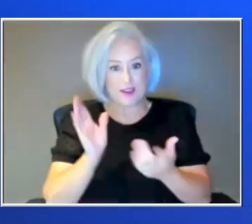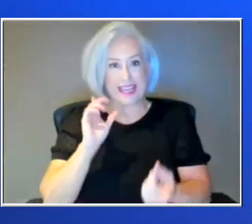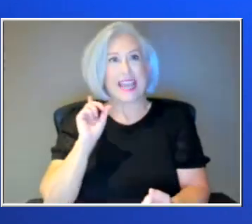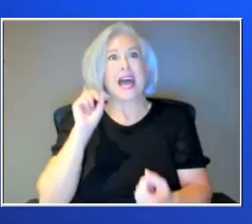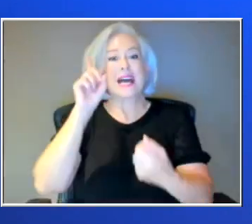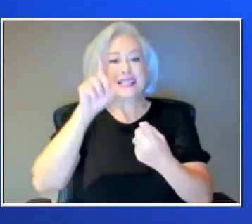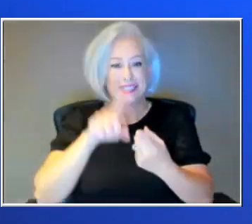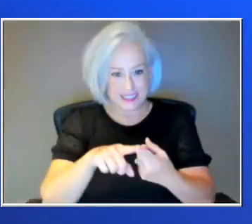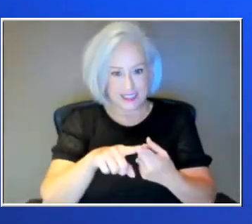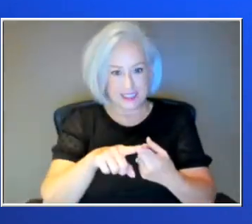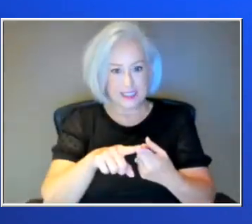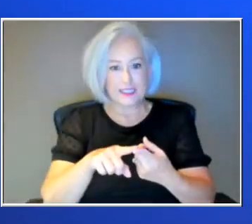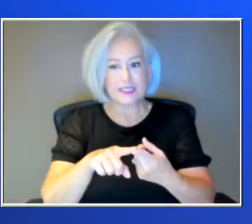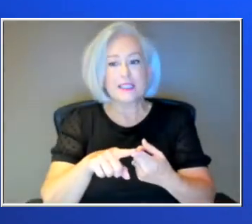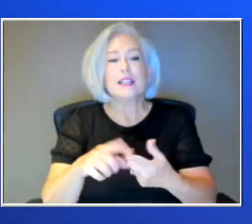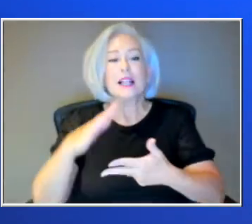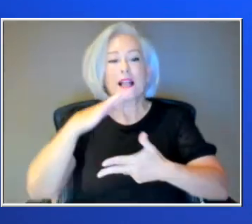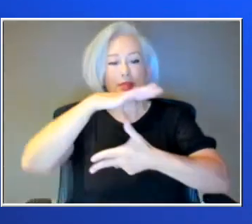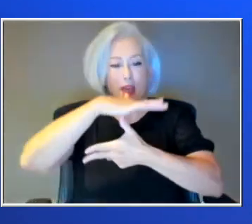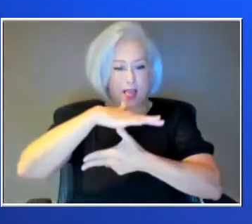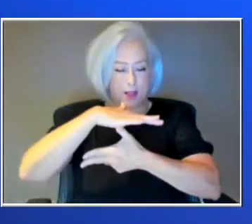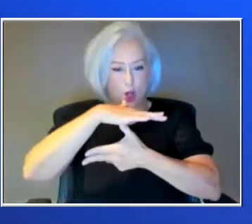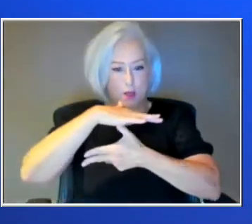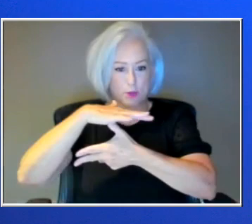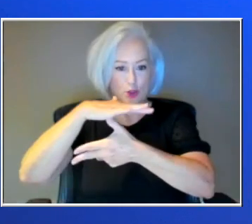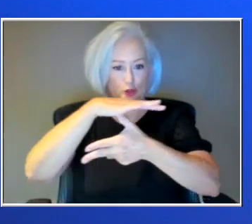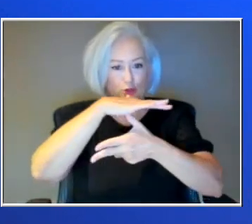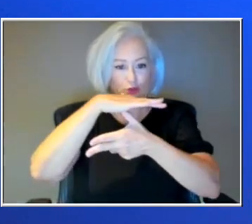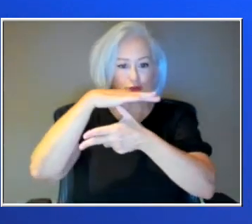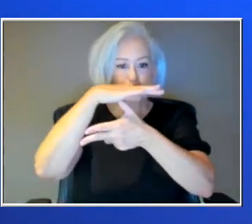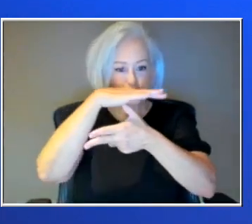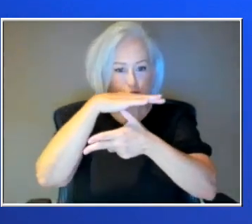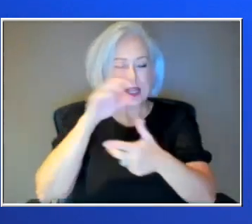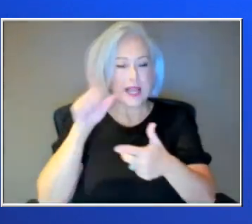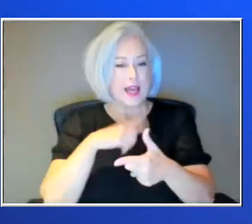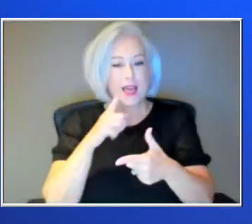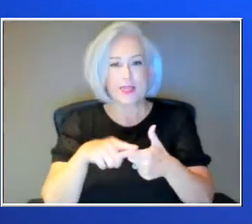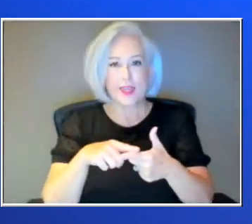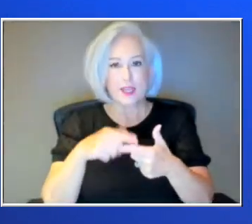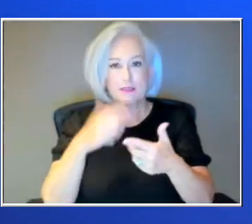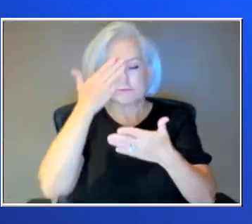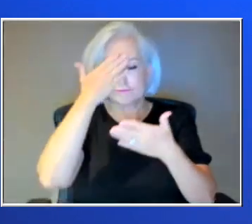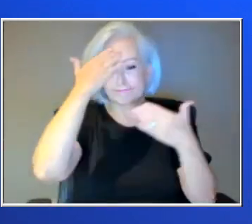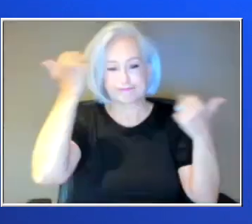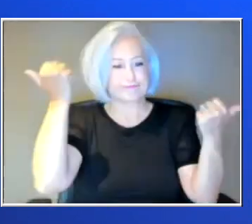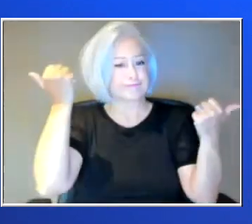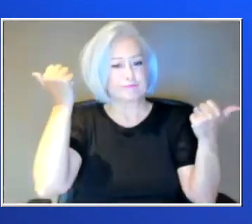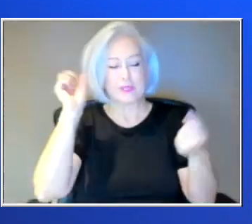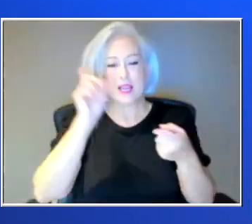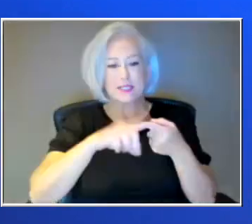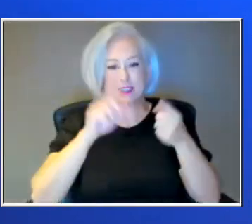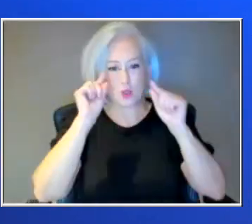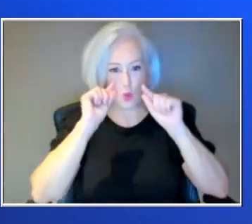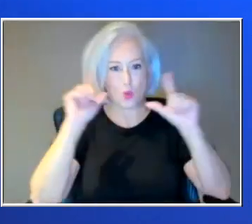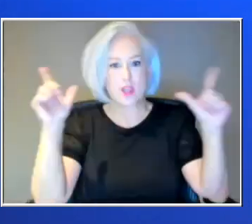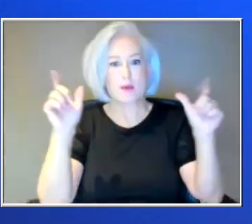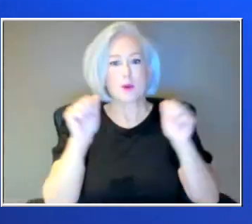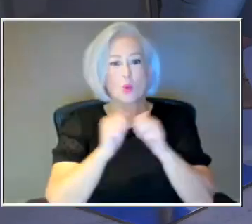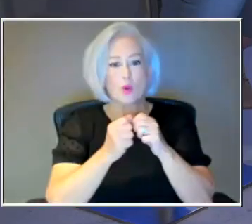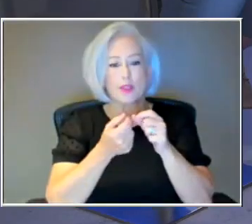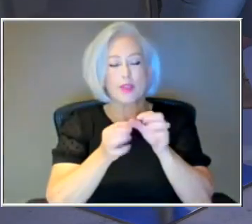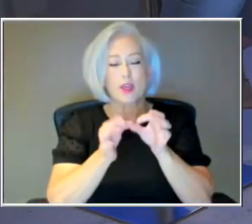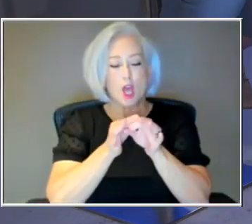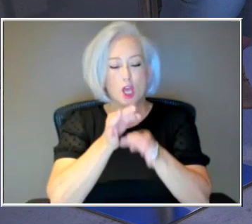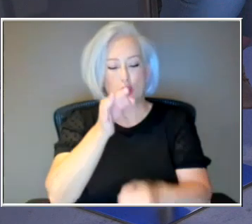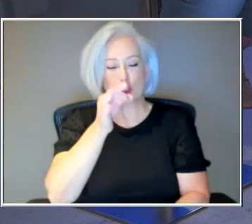the helicopter, and then I don't remember anything else until waking up with the tube down my throat. So,